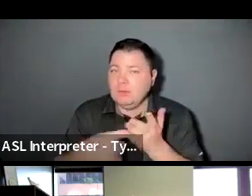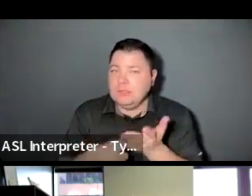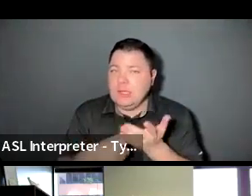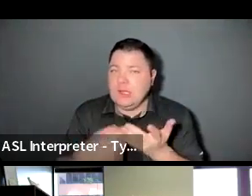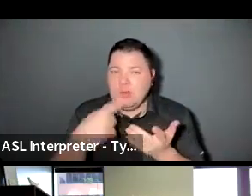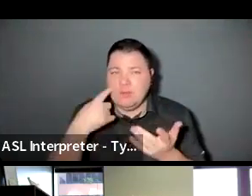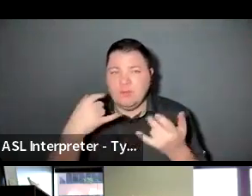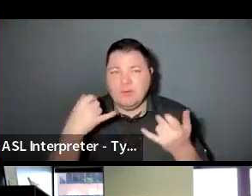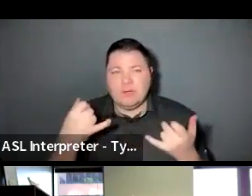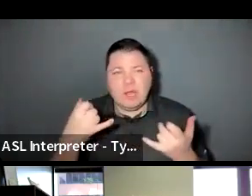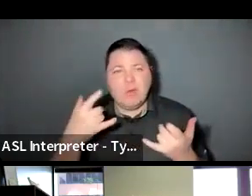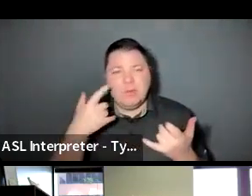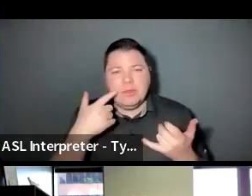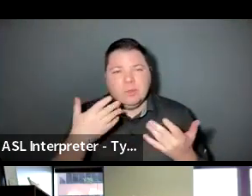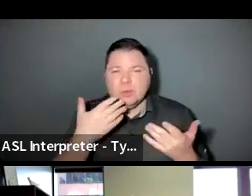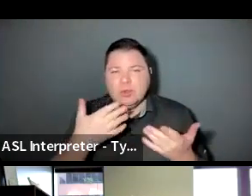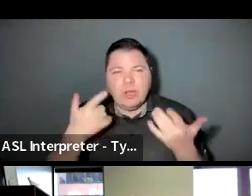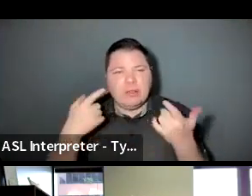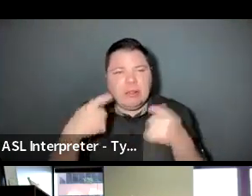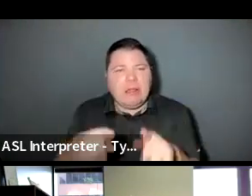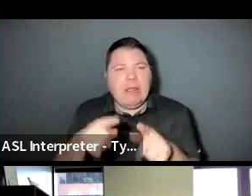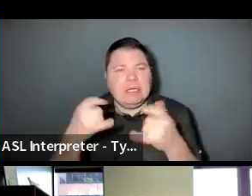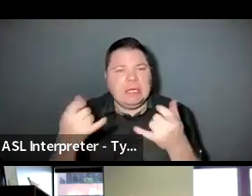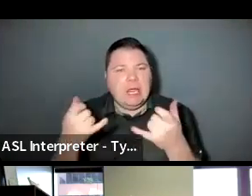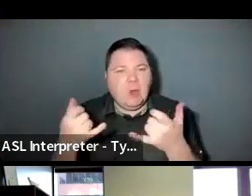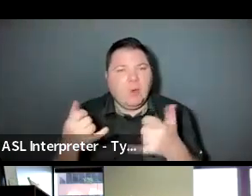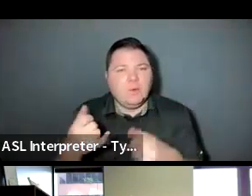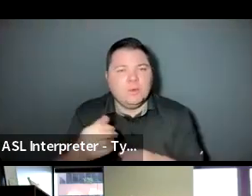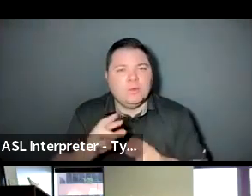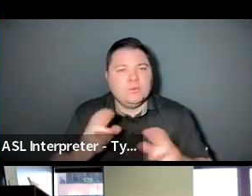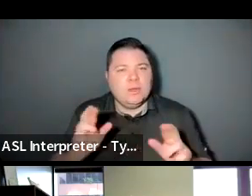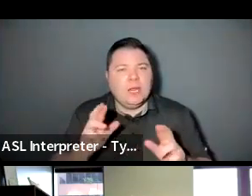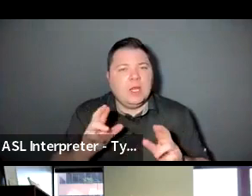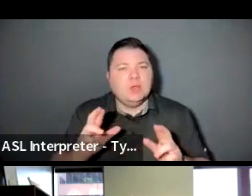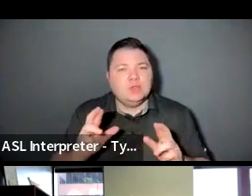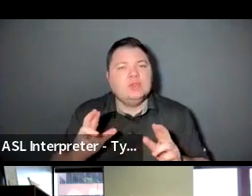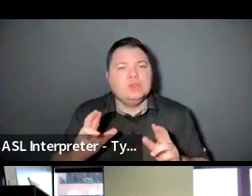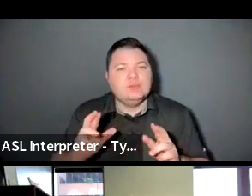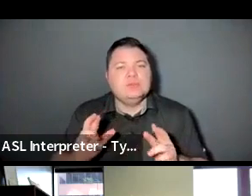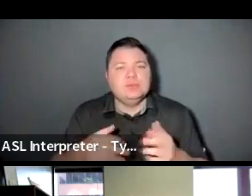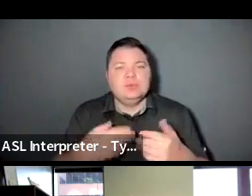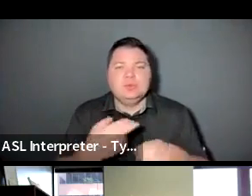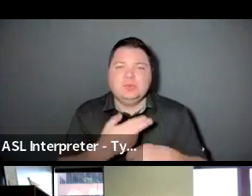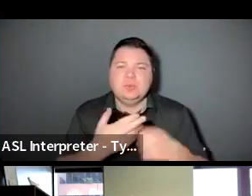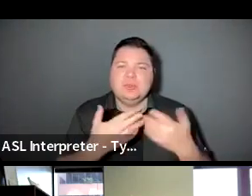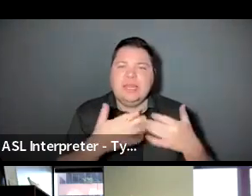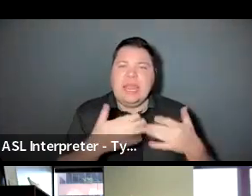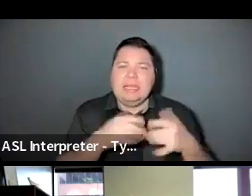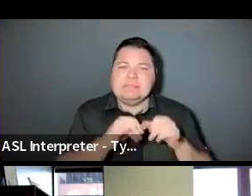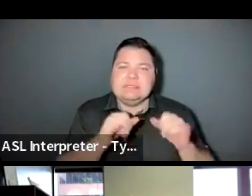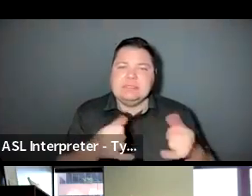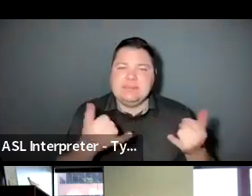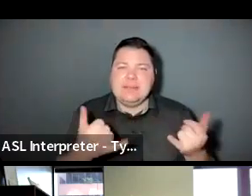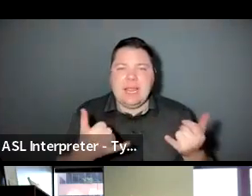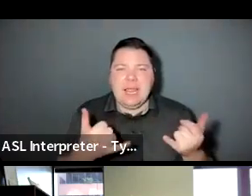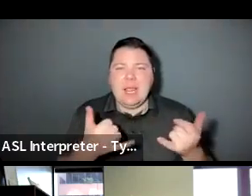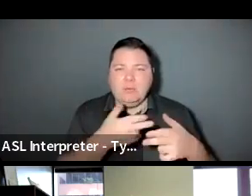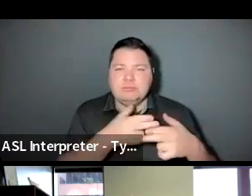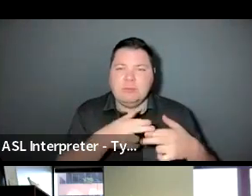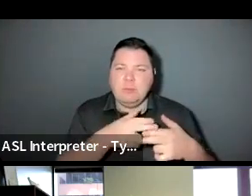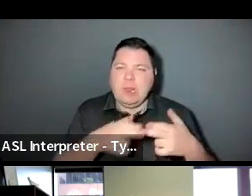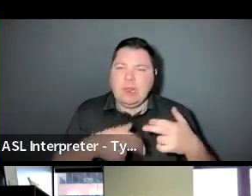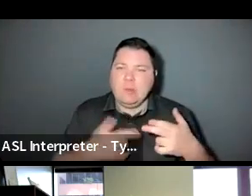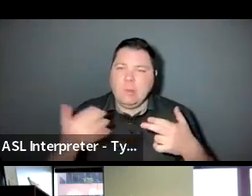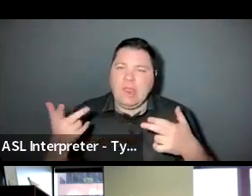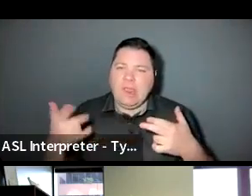think we're well aligned now with the ability to handle the gating system in the interim. We realized that was going to